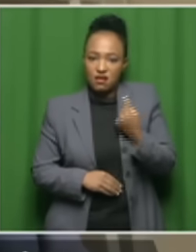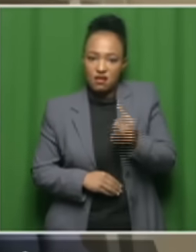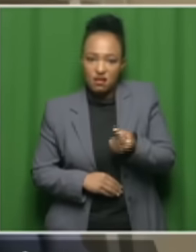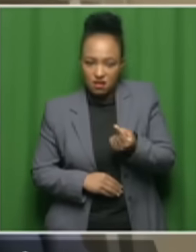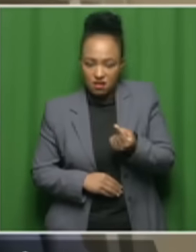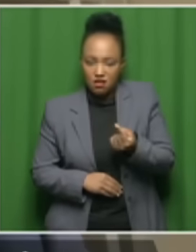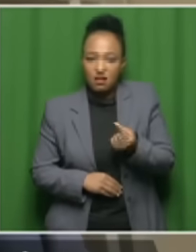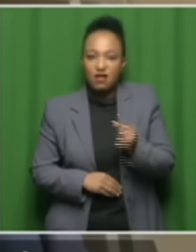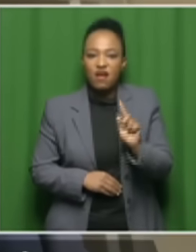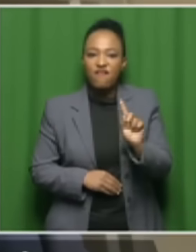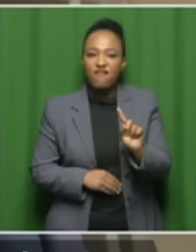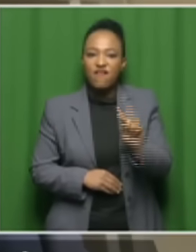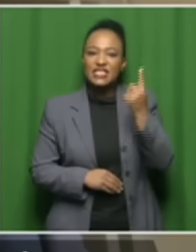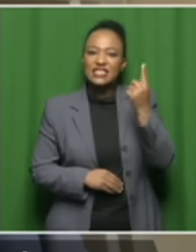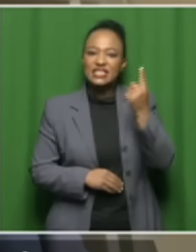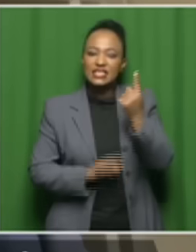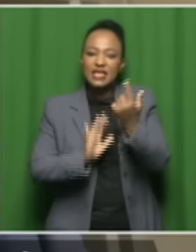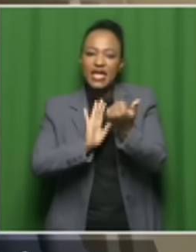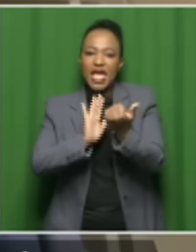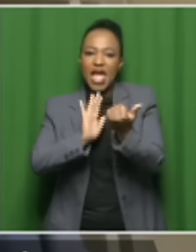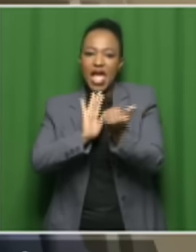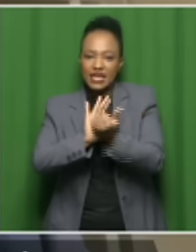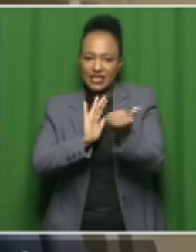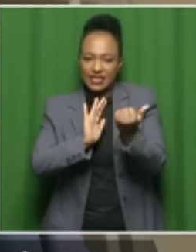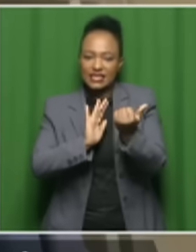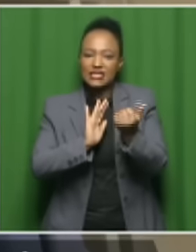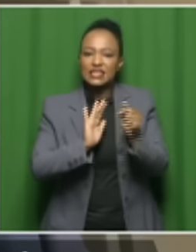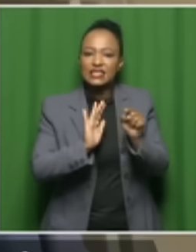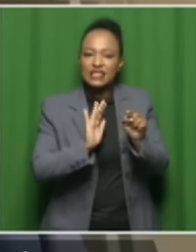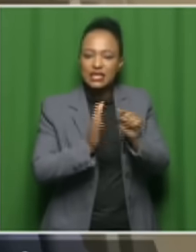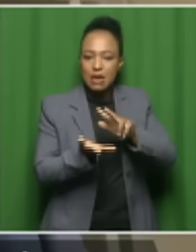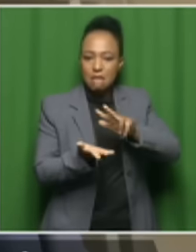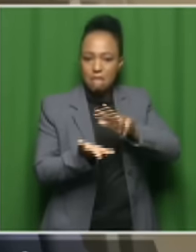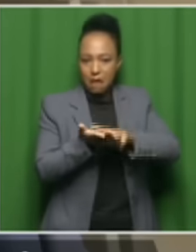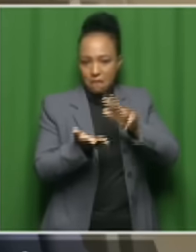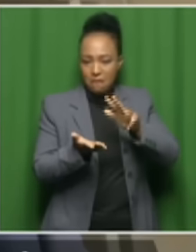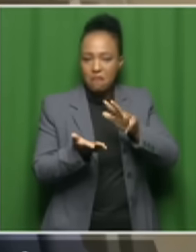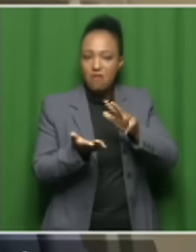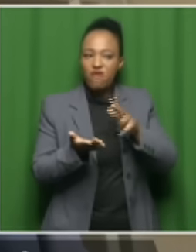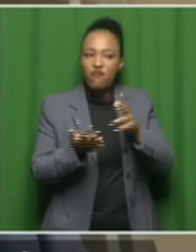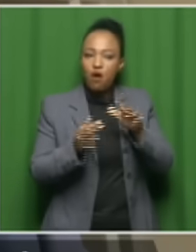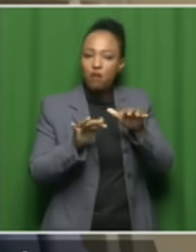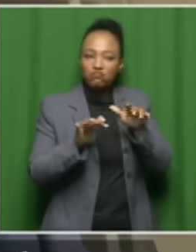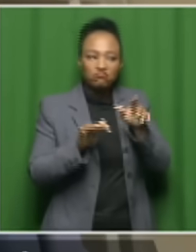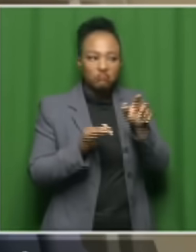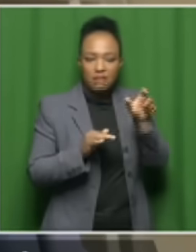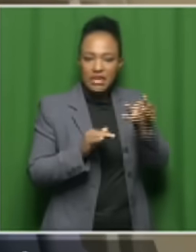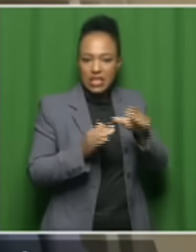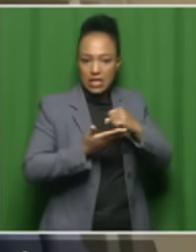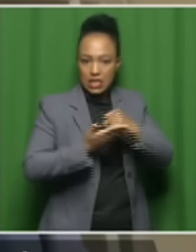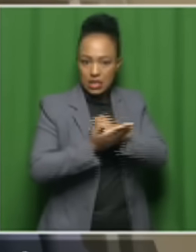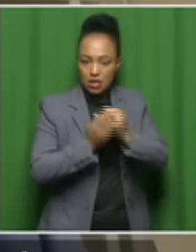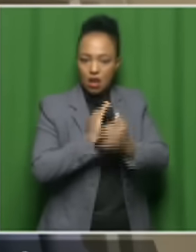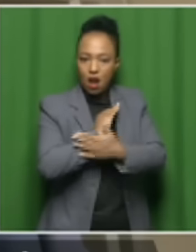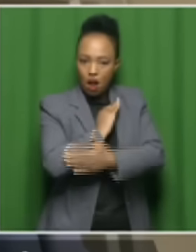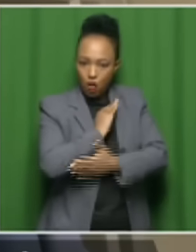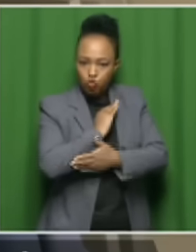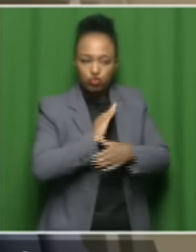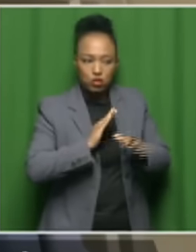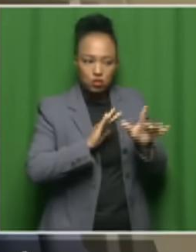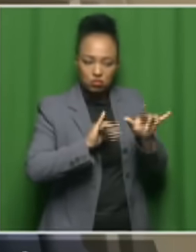first Citizenship Act was passed. So we go back a long time. This is not just 1995. In fact,